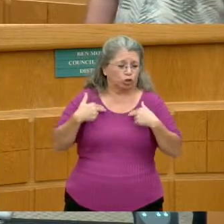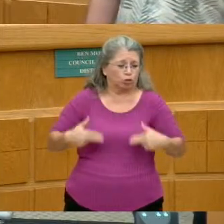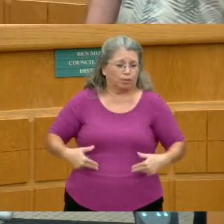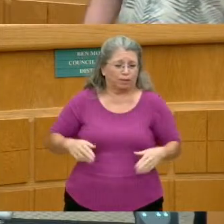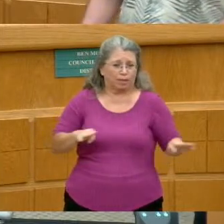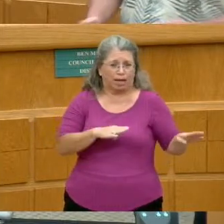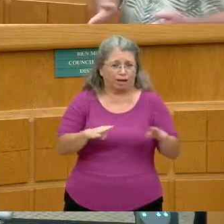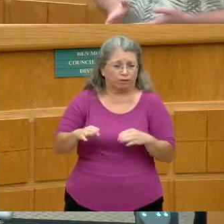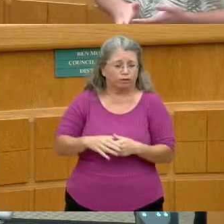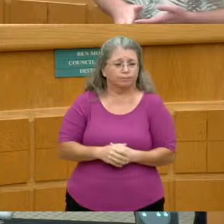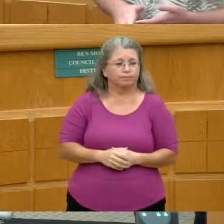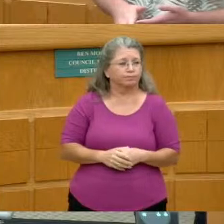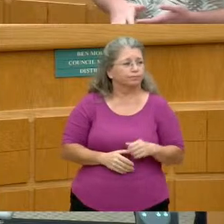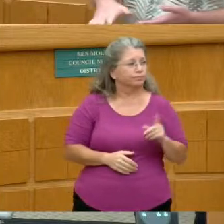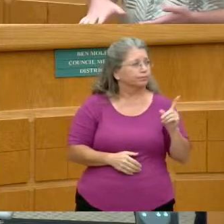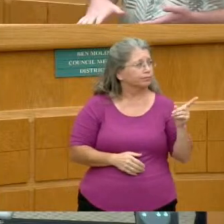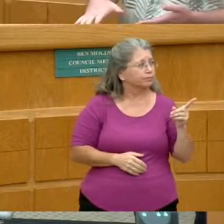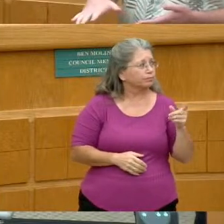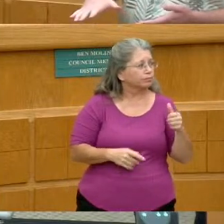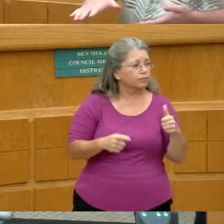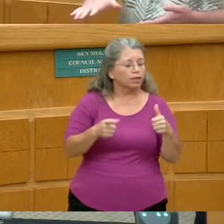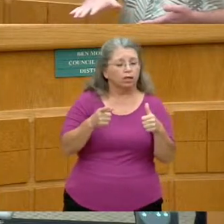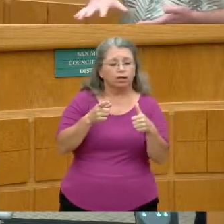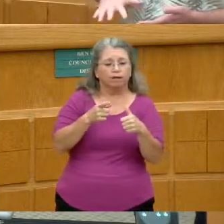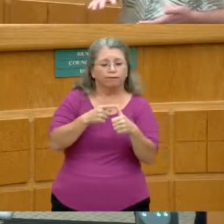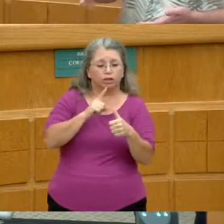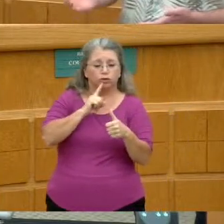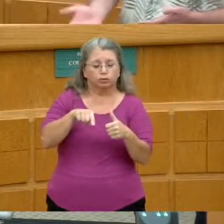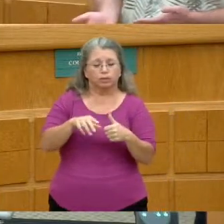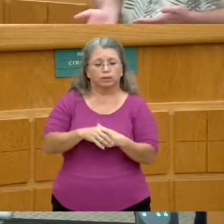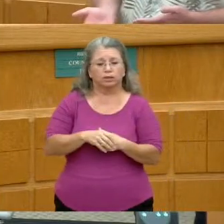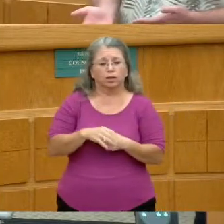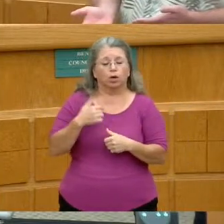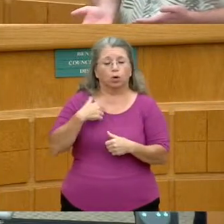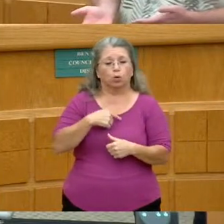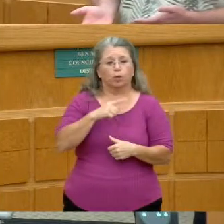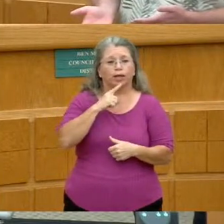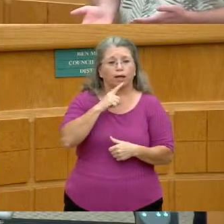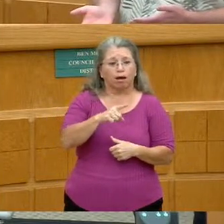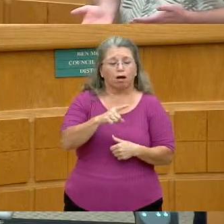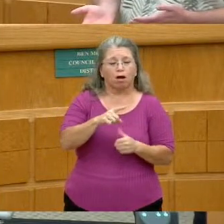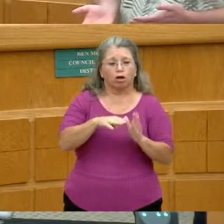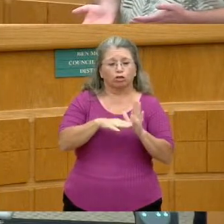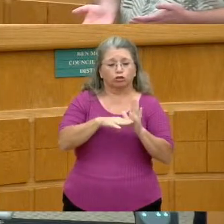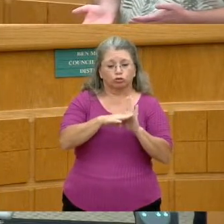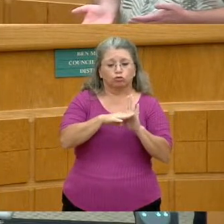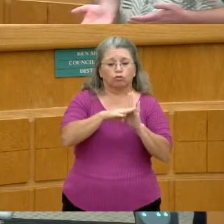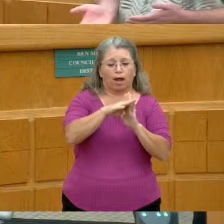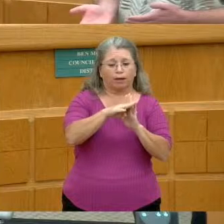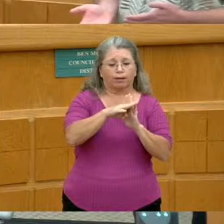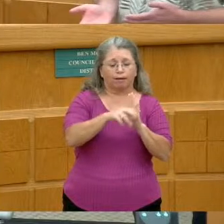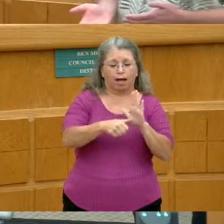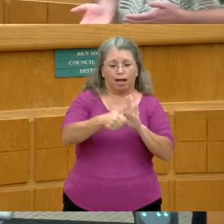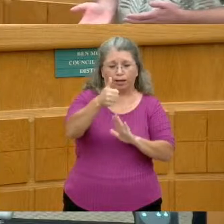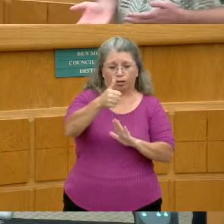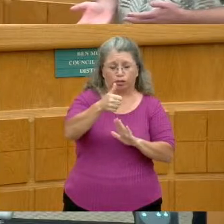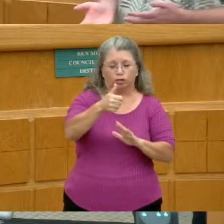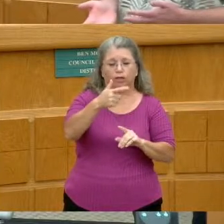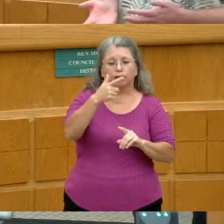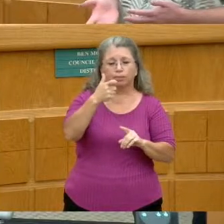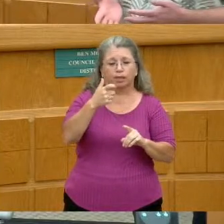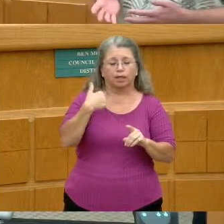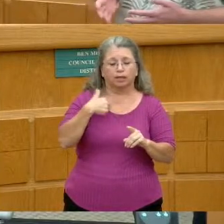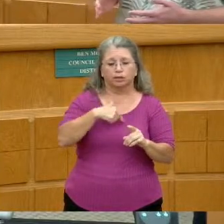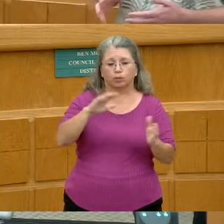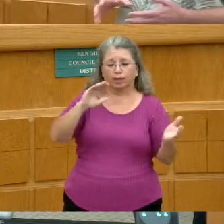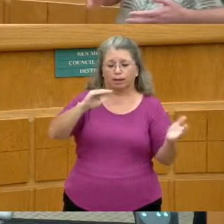First of all, we're tracking higher because of the per capita nature of the way we're comparing. So